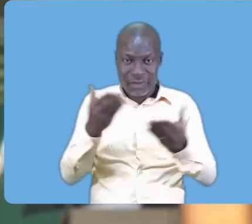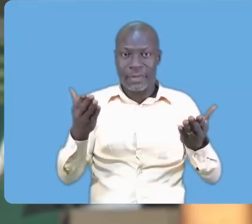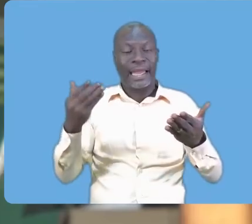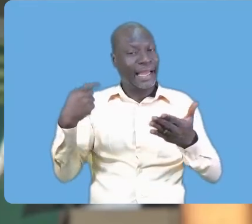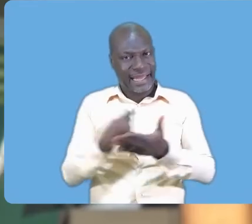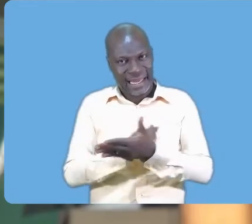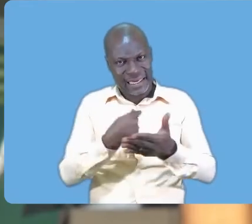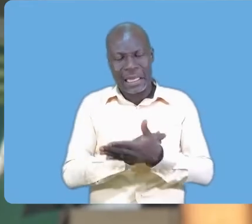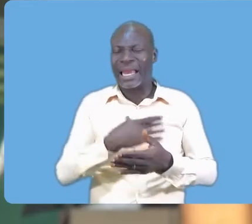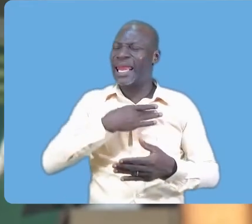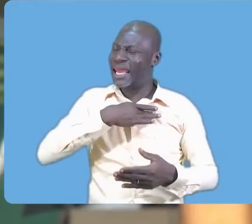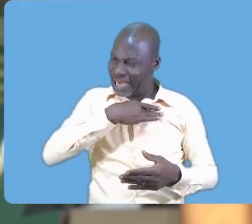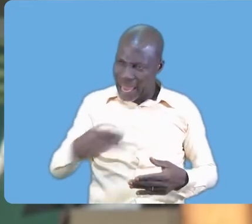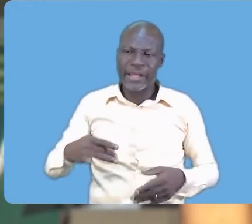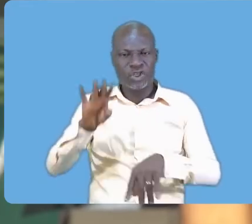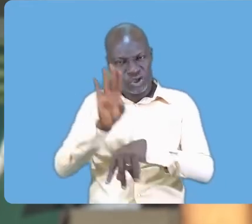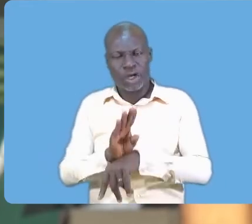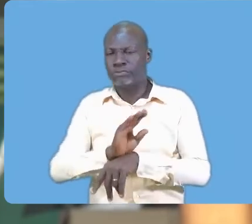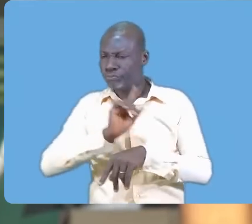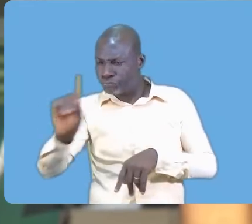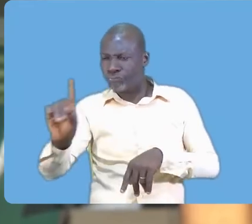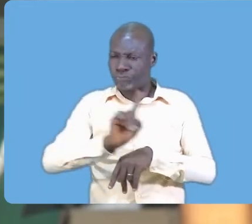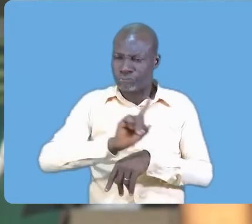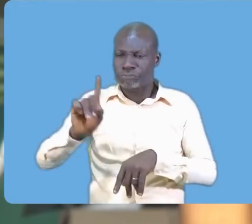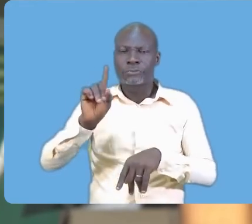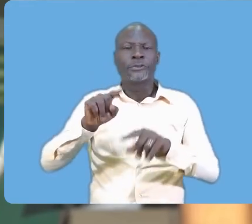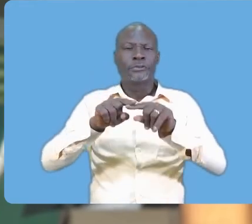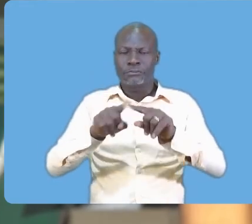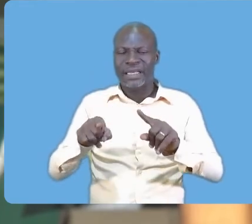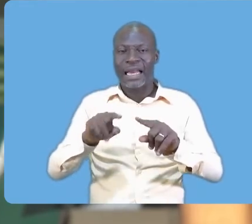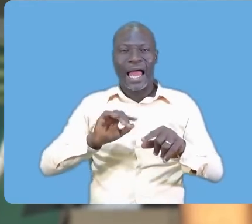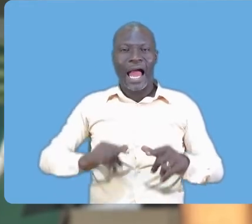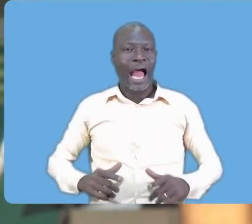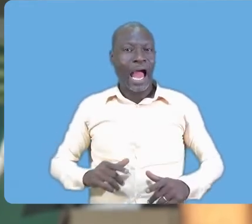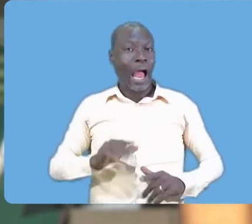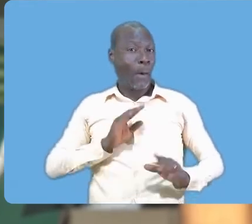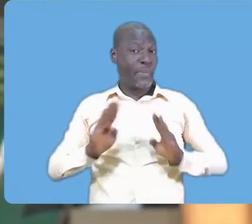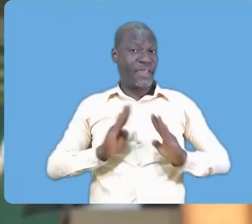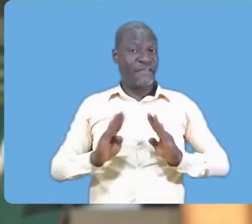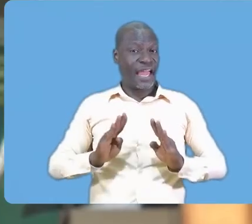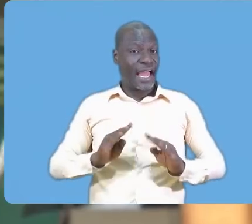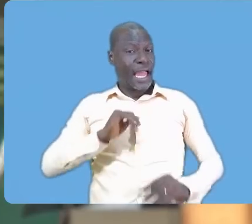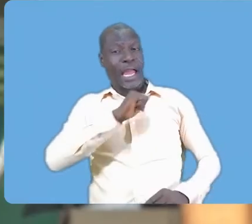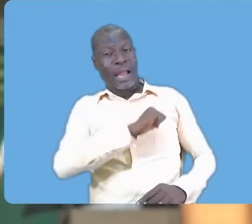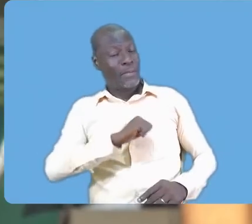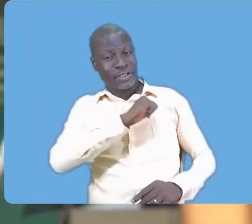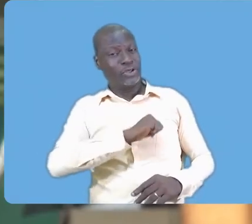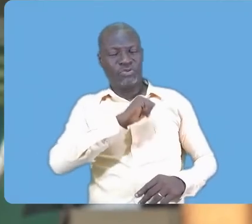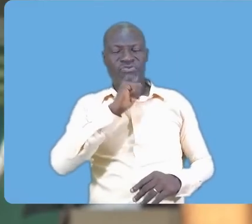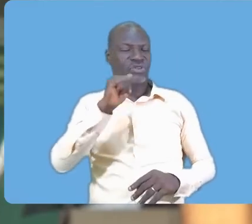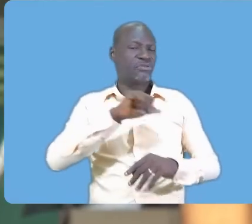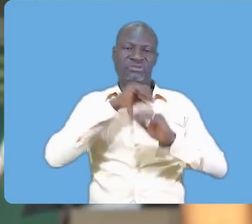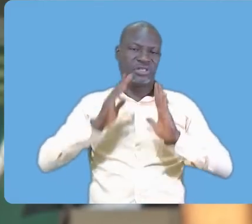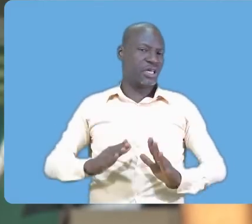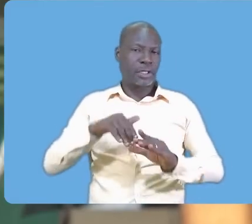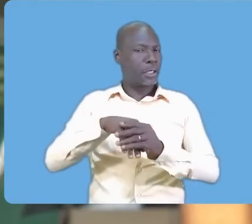for your pastor record. Ghana for your claim, say you're Christian for. Now, so you're not going to pay Christian, so my Bible, you know, and you're